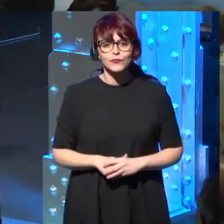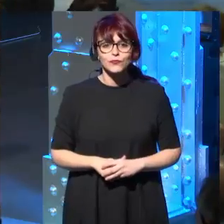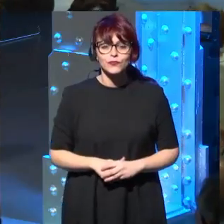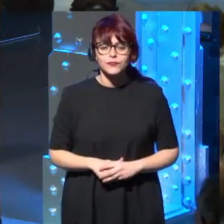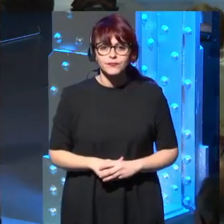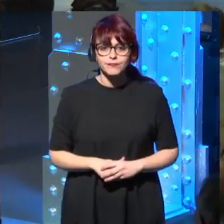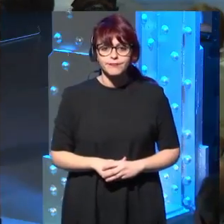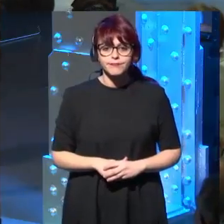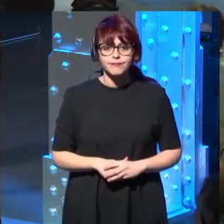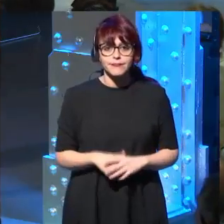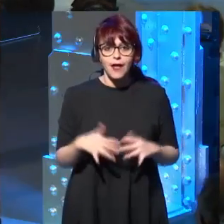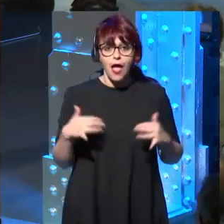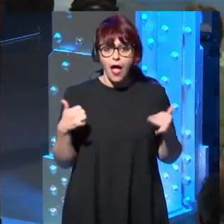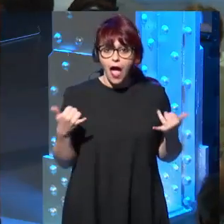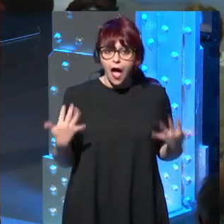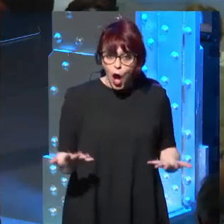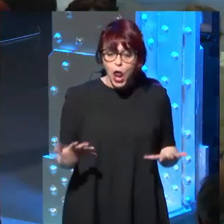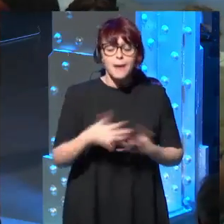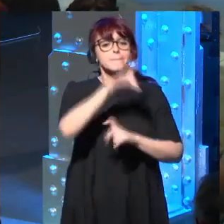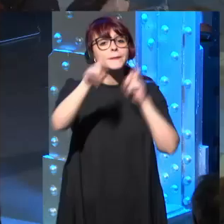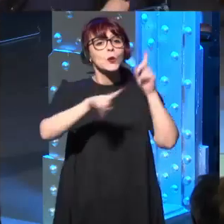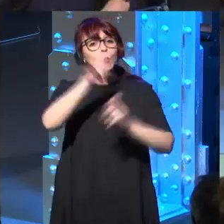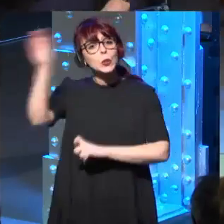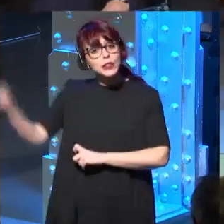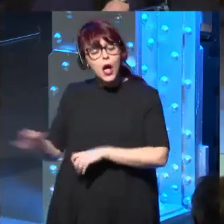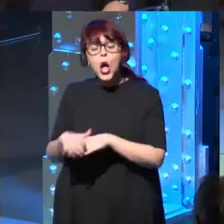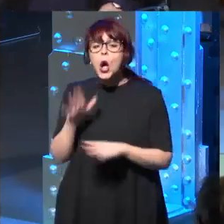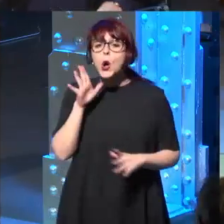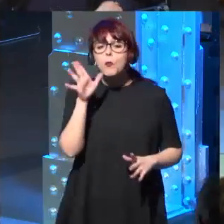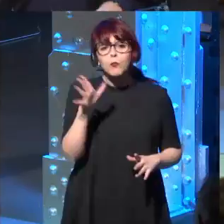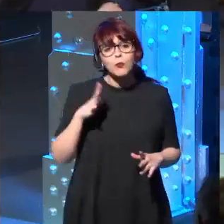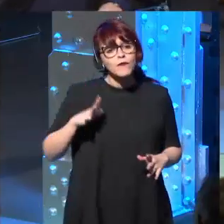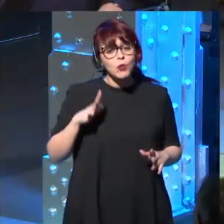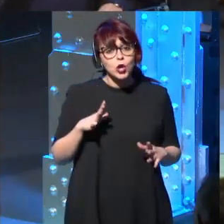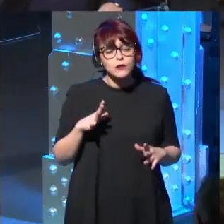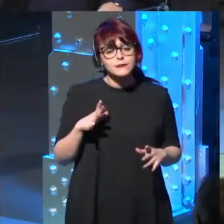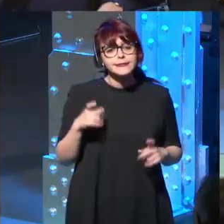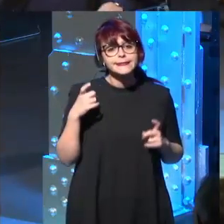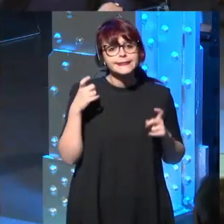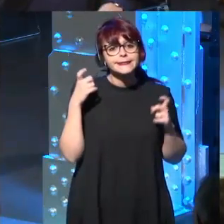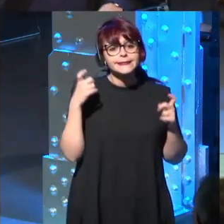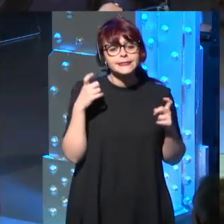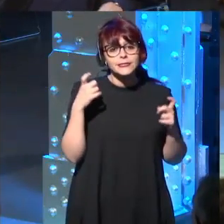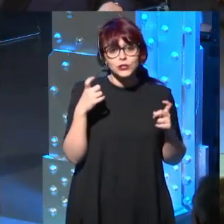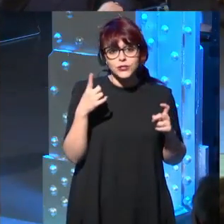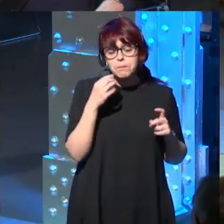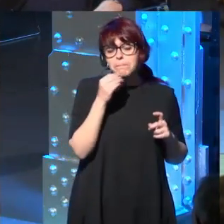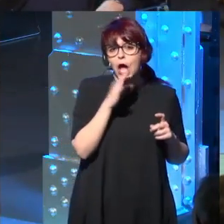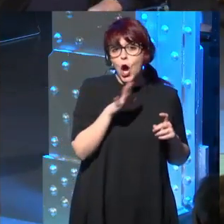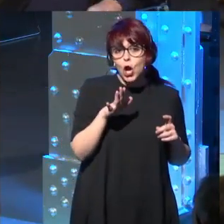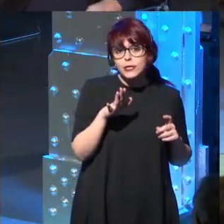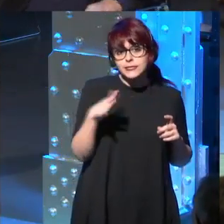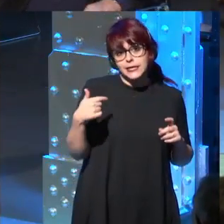And now, ahora las preguntas. And now, questions and answers. Please be